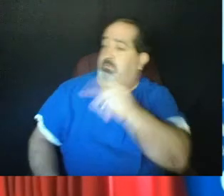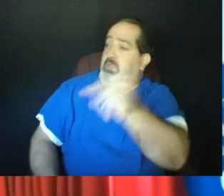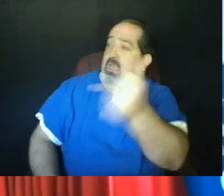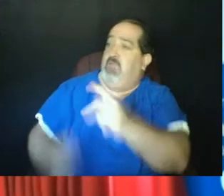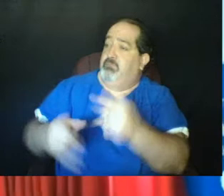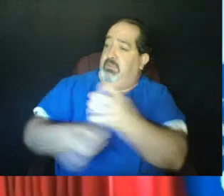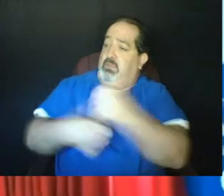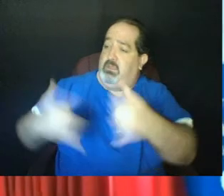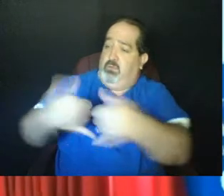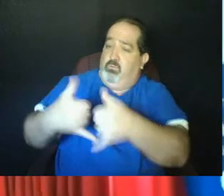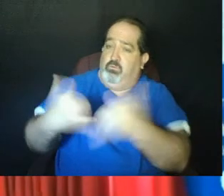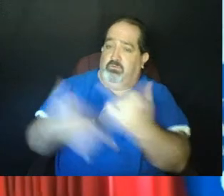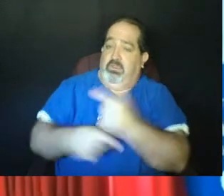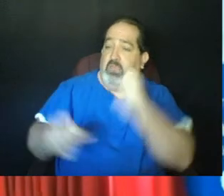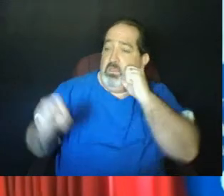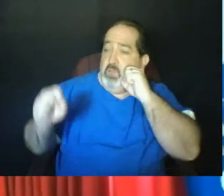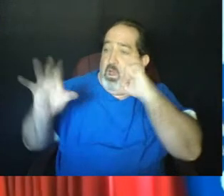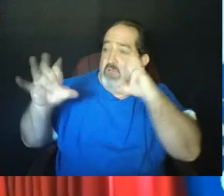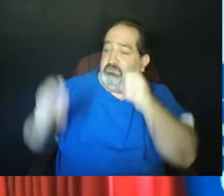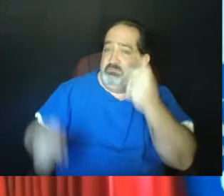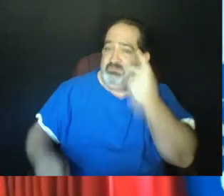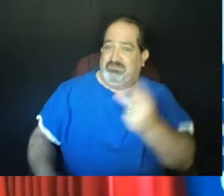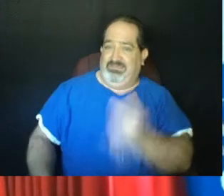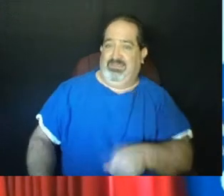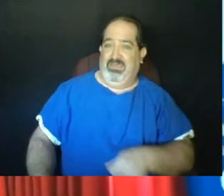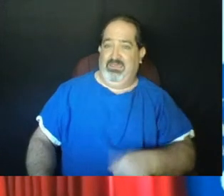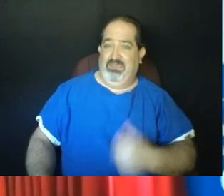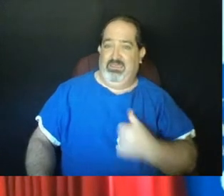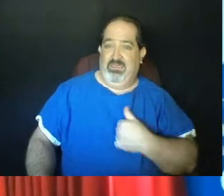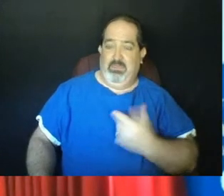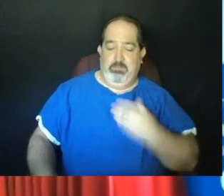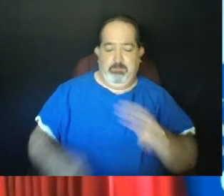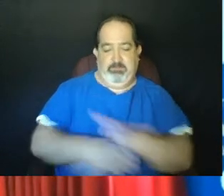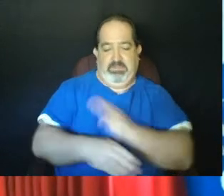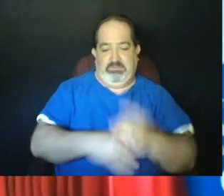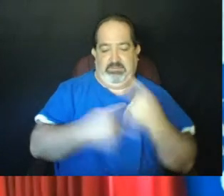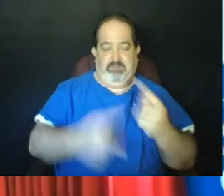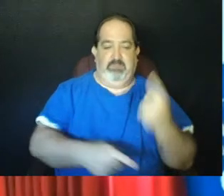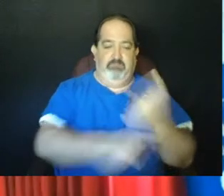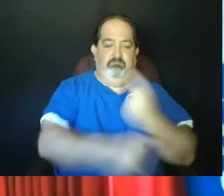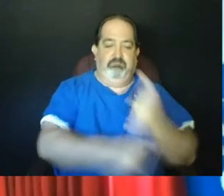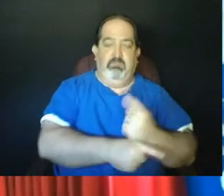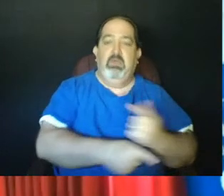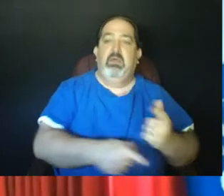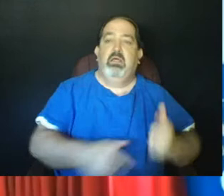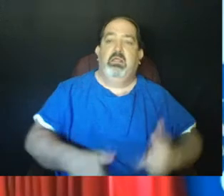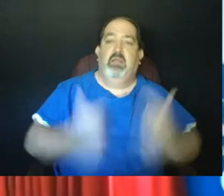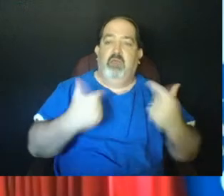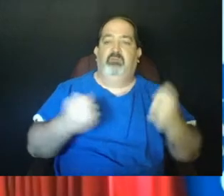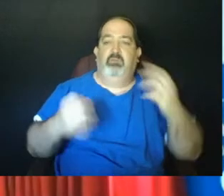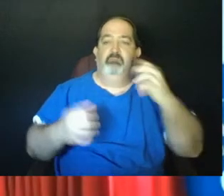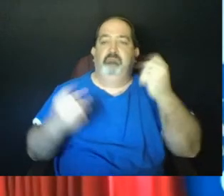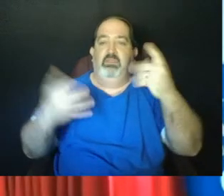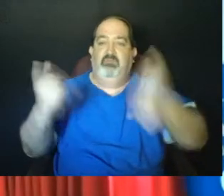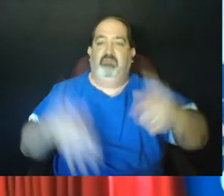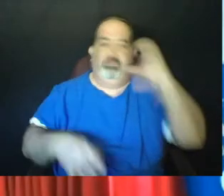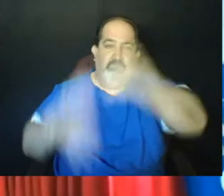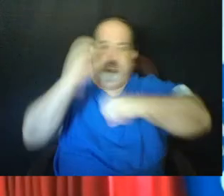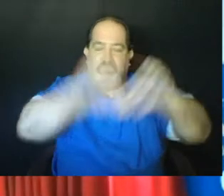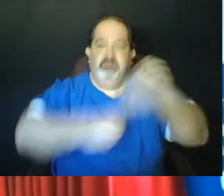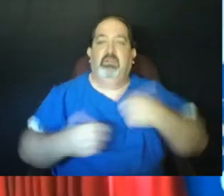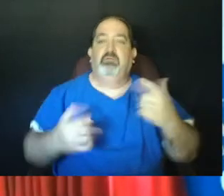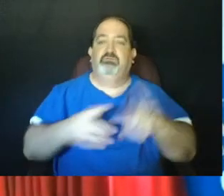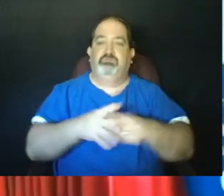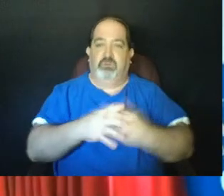an award today, it's pretty awesome to see that. I've been very busy with mundane life, and I've missed a lot of events, which I'm going to start making